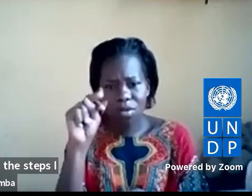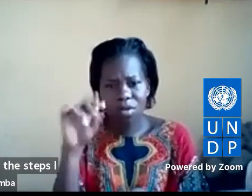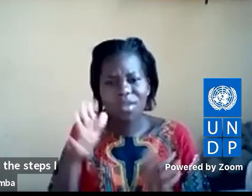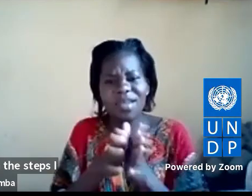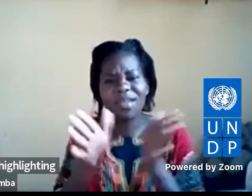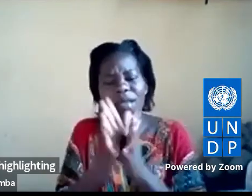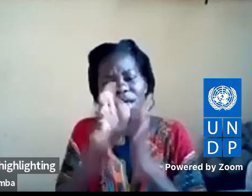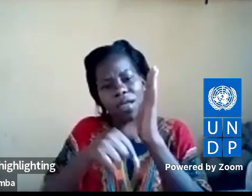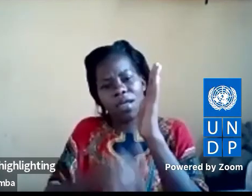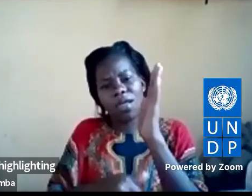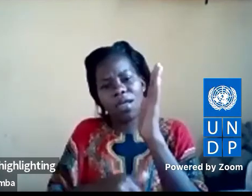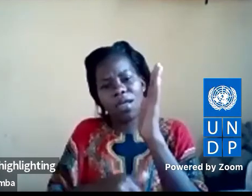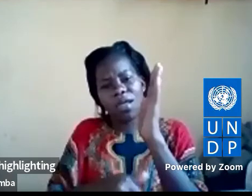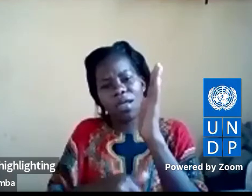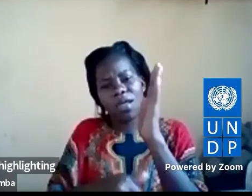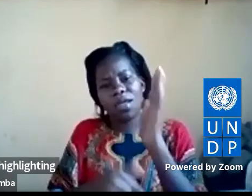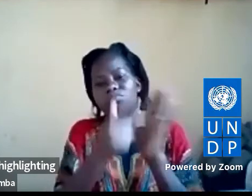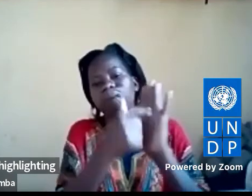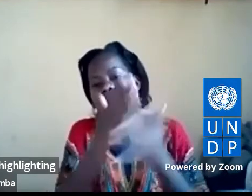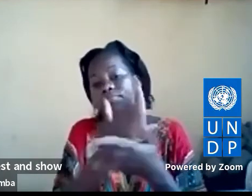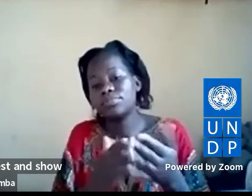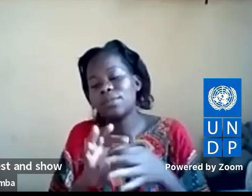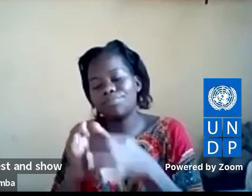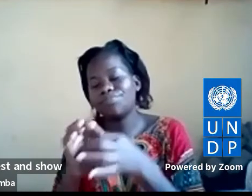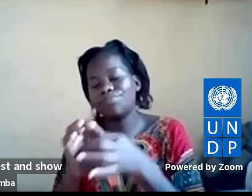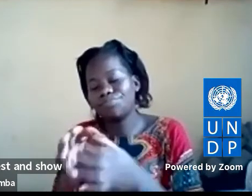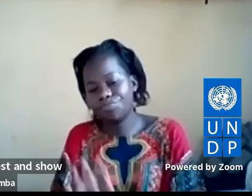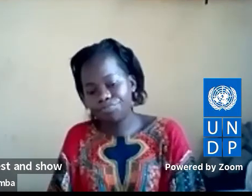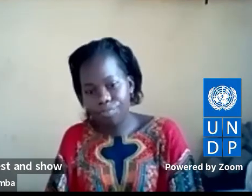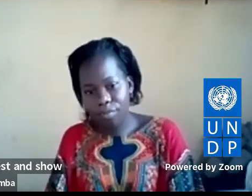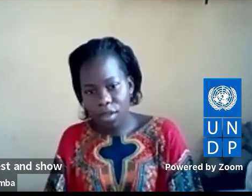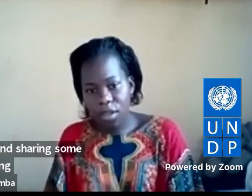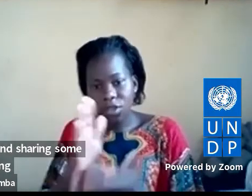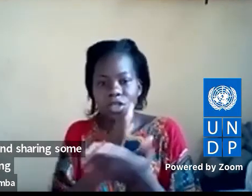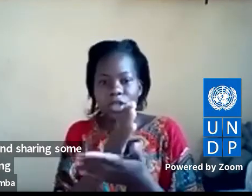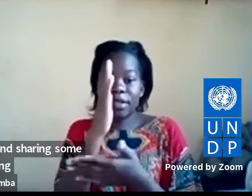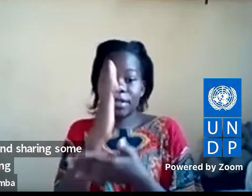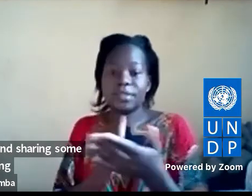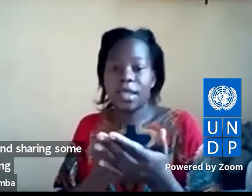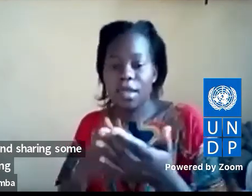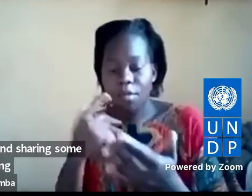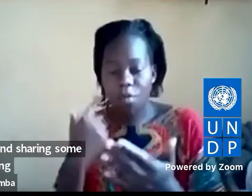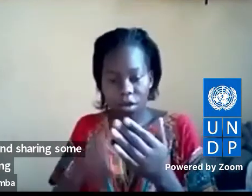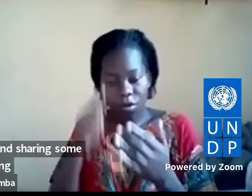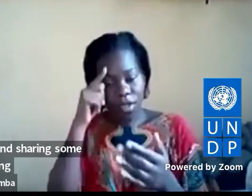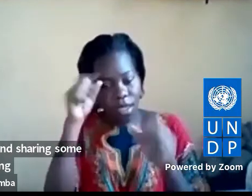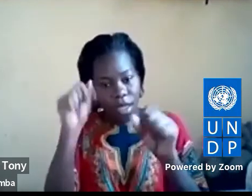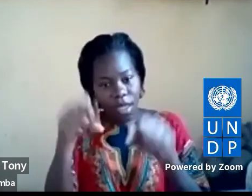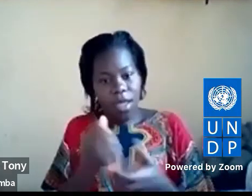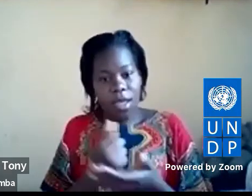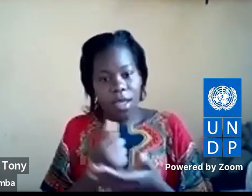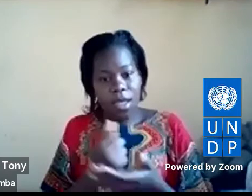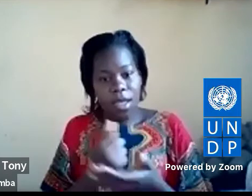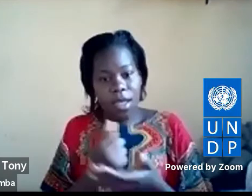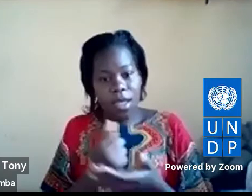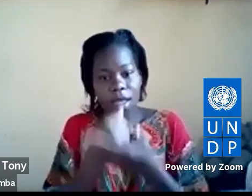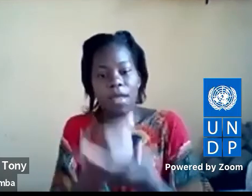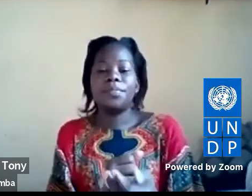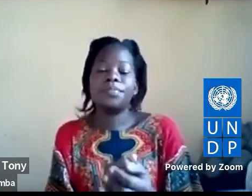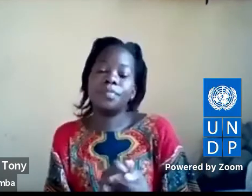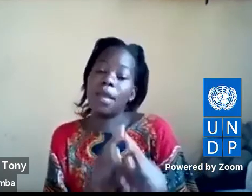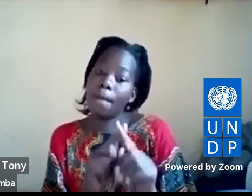of those areas that have been ring-fenced and sharing some of what we think are low-hanging fruits that you can participate in, but I'll let Tony make note of that one